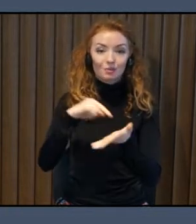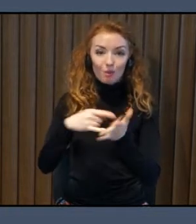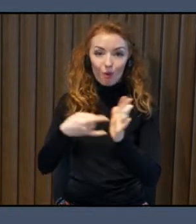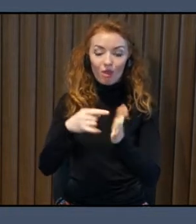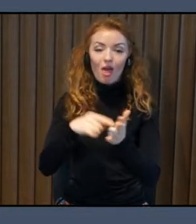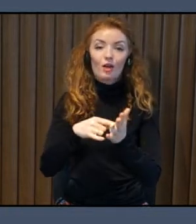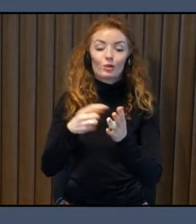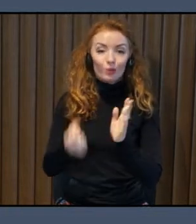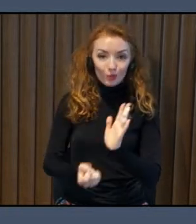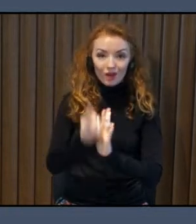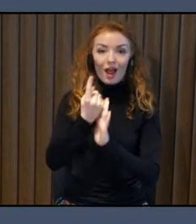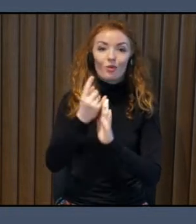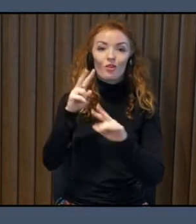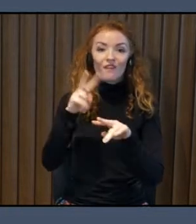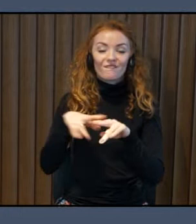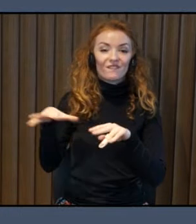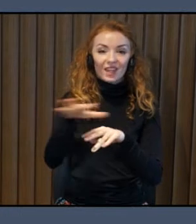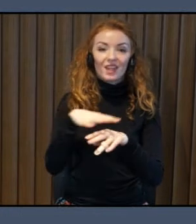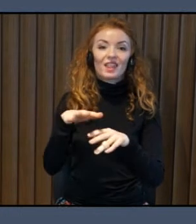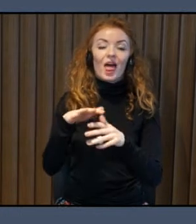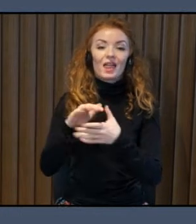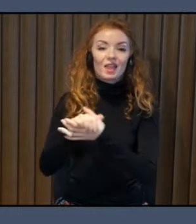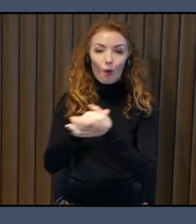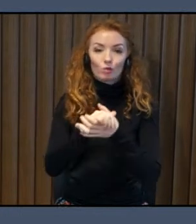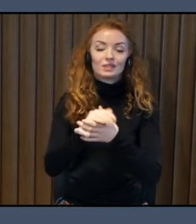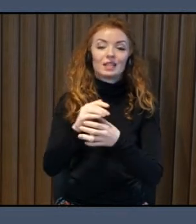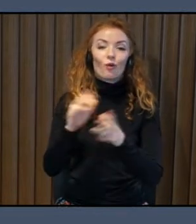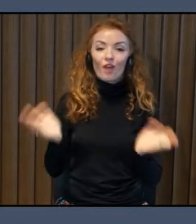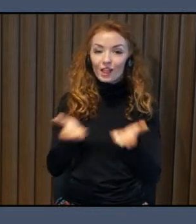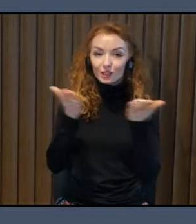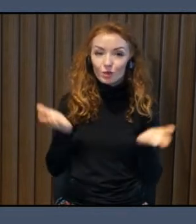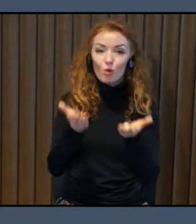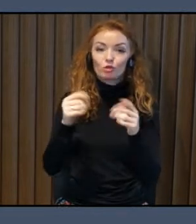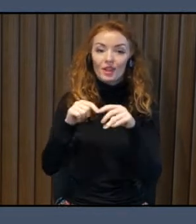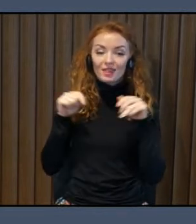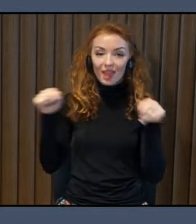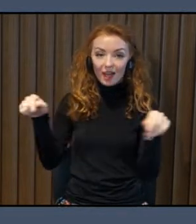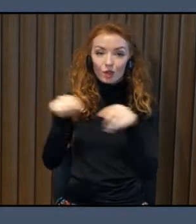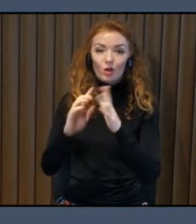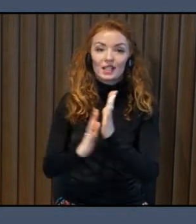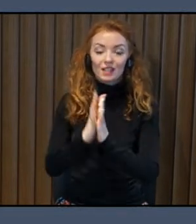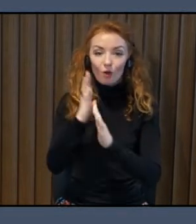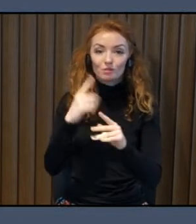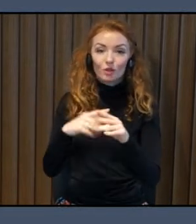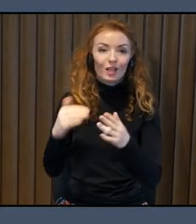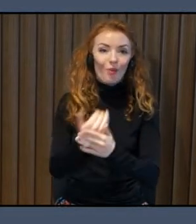list of these projects. So Jēkabpils city municipality created the territorial